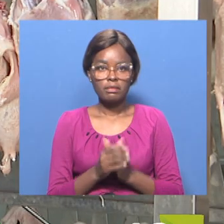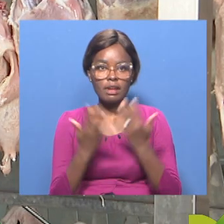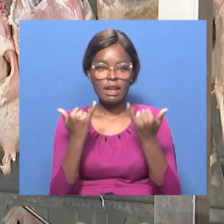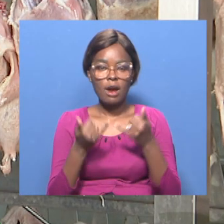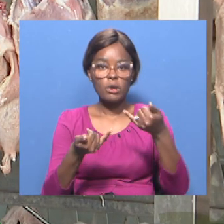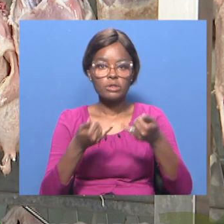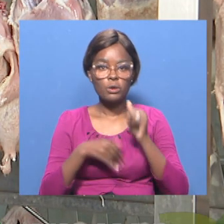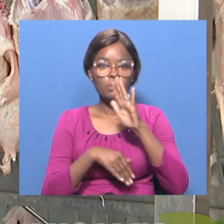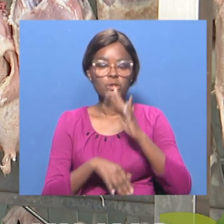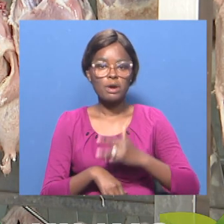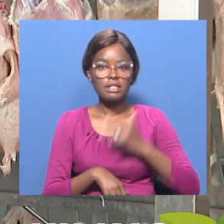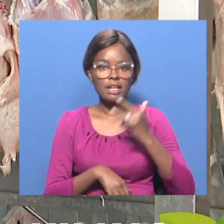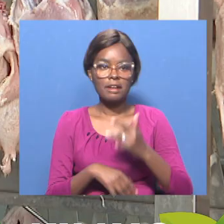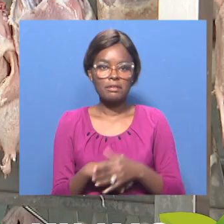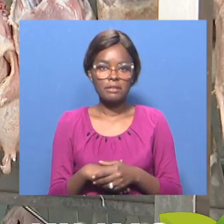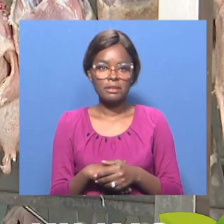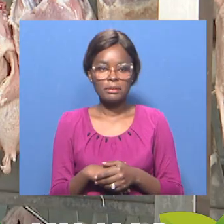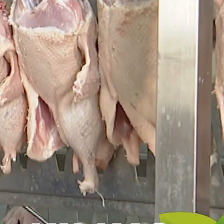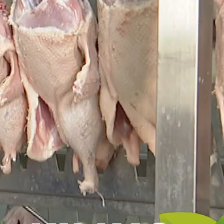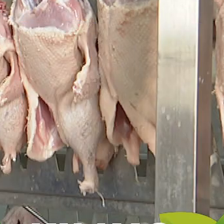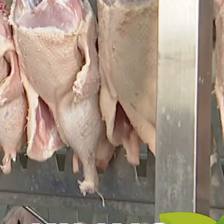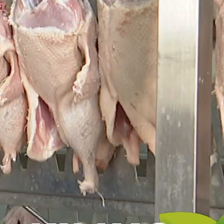So kindly introduce yourself.